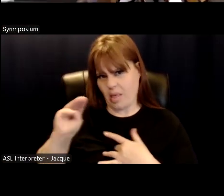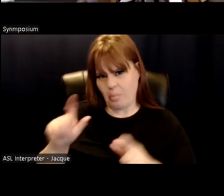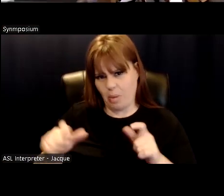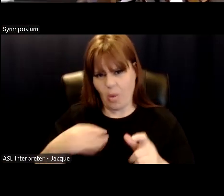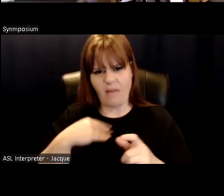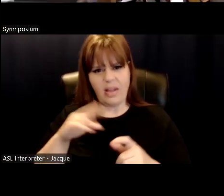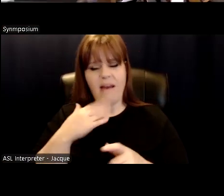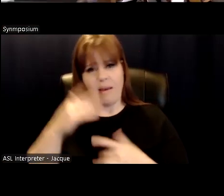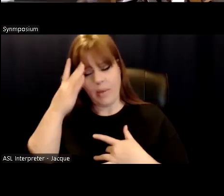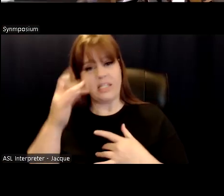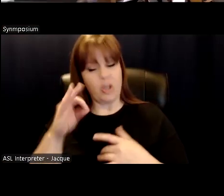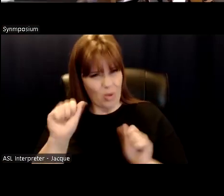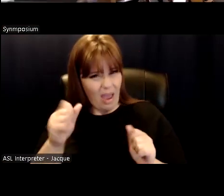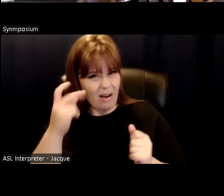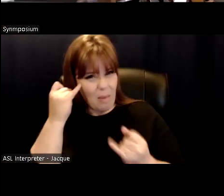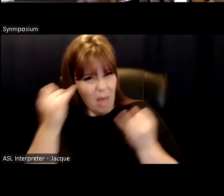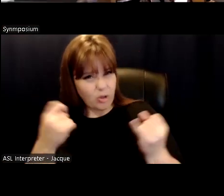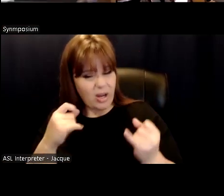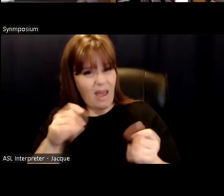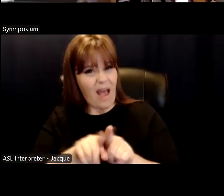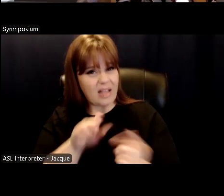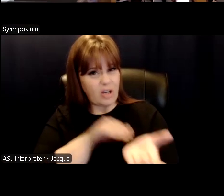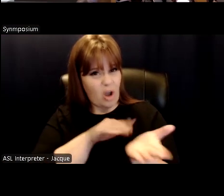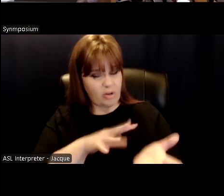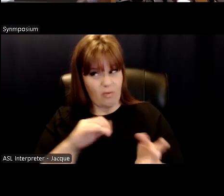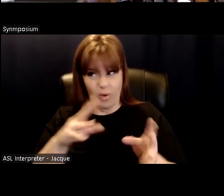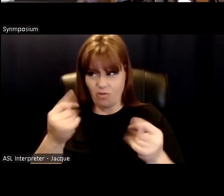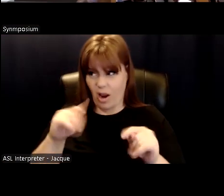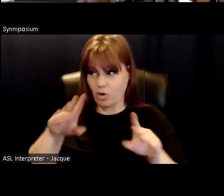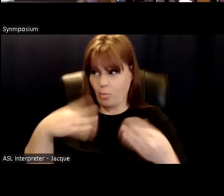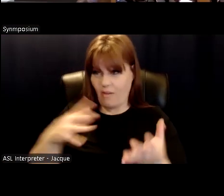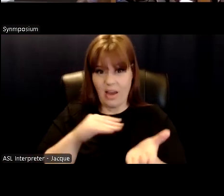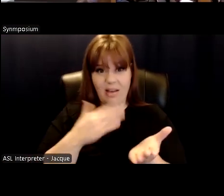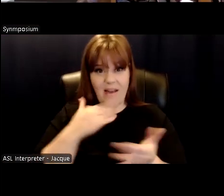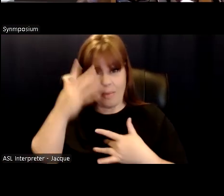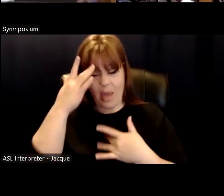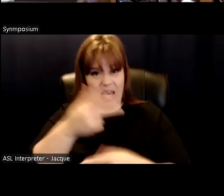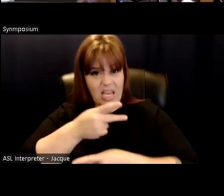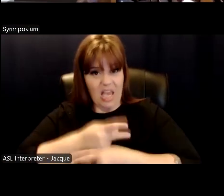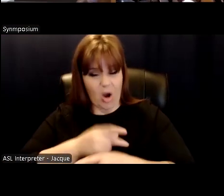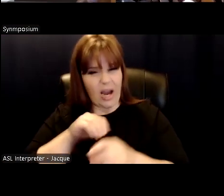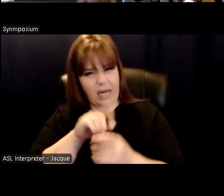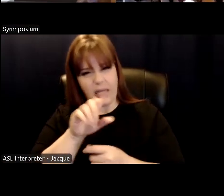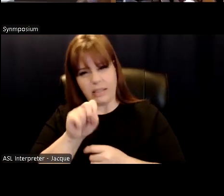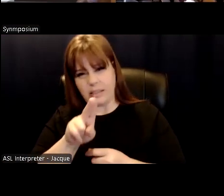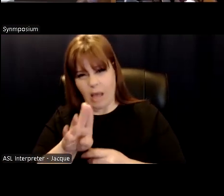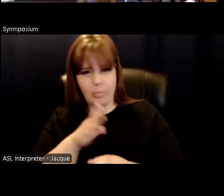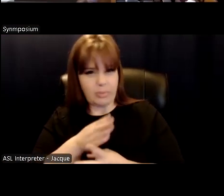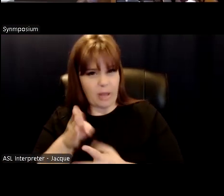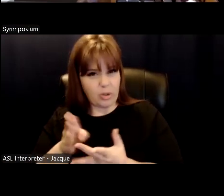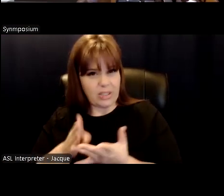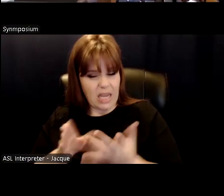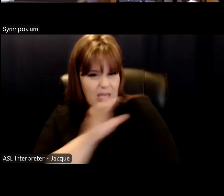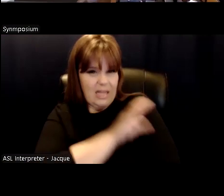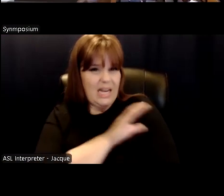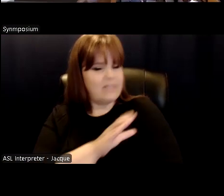we tried to provide diabetes care exclusively in subspecialty clinics like this across the United States, it would be untenable. And I think long COVID is the